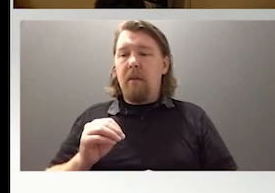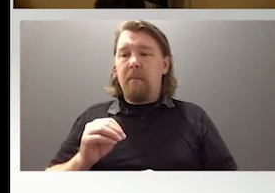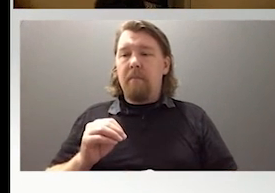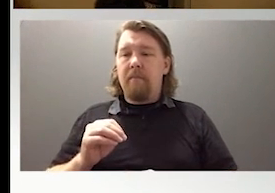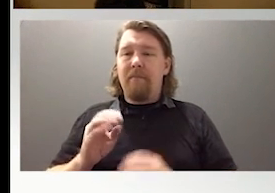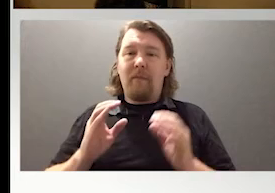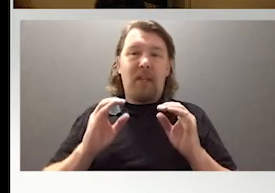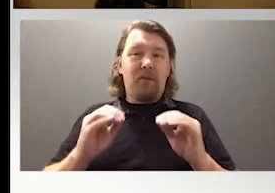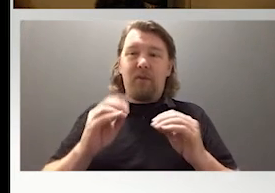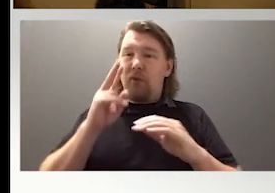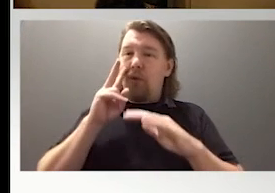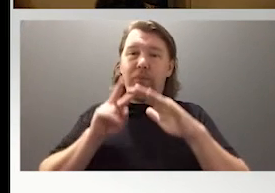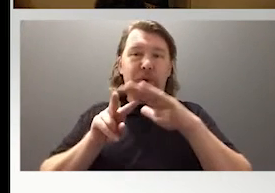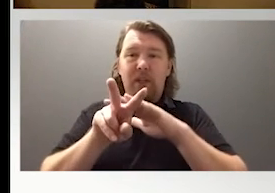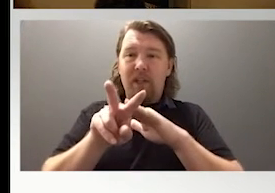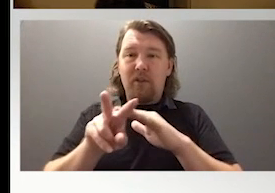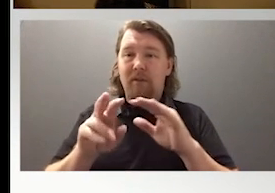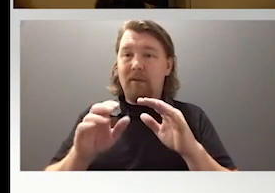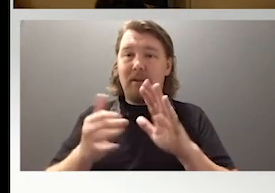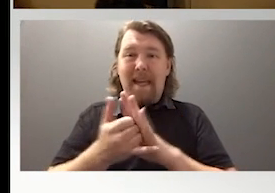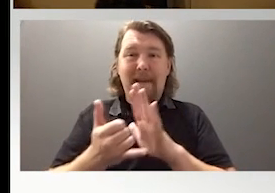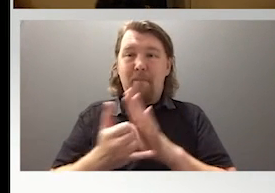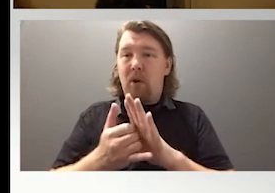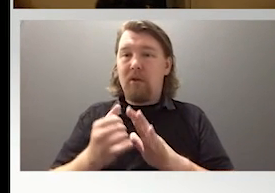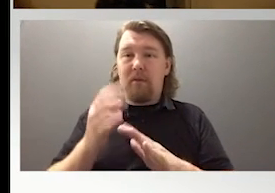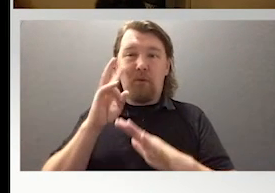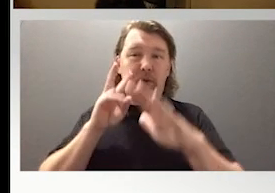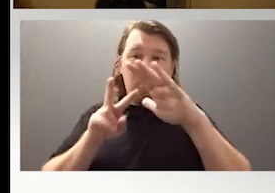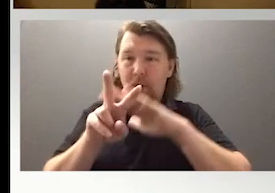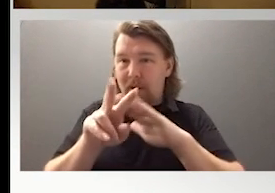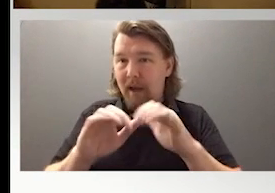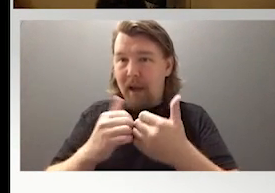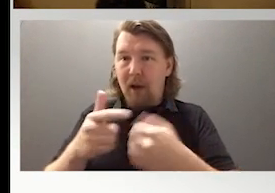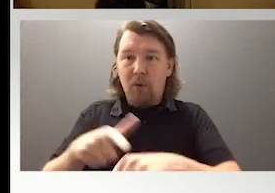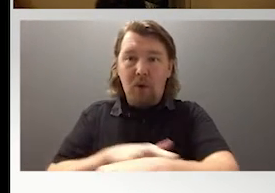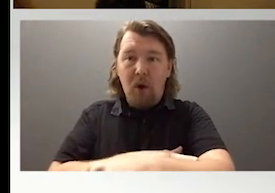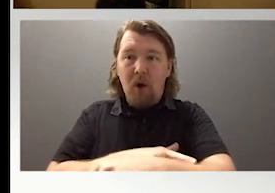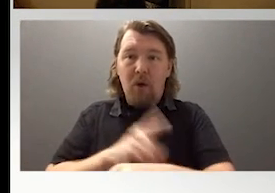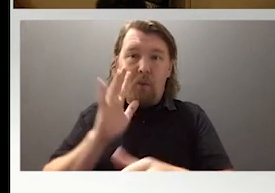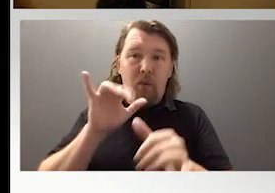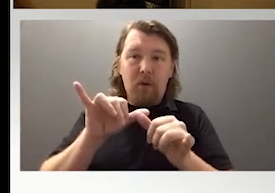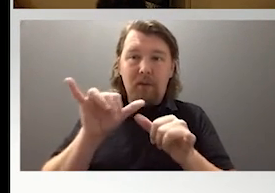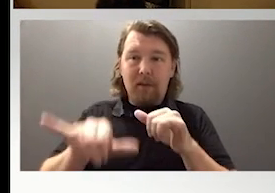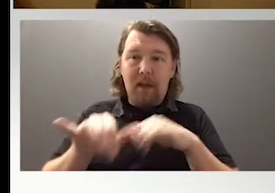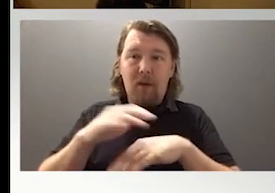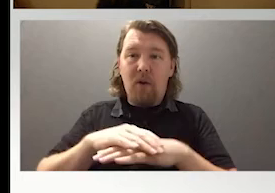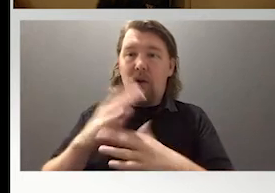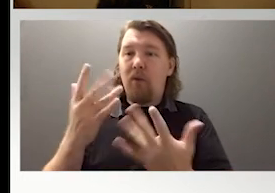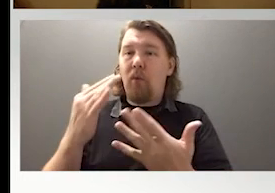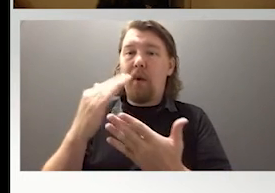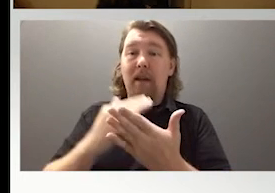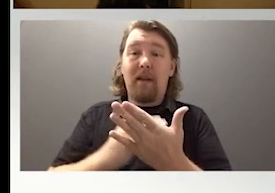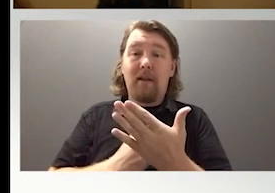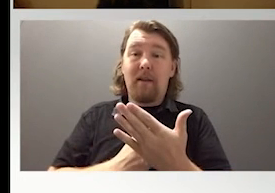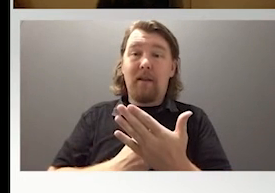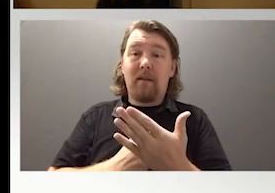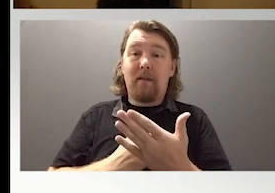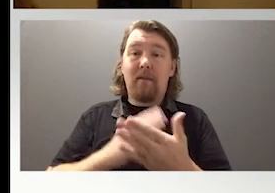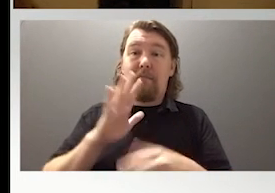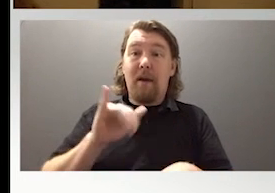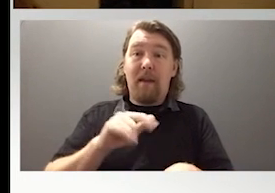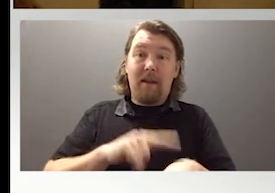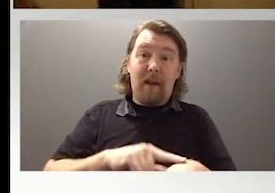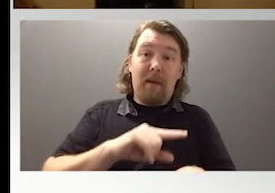There is no prediction, there's no way to predict how long someone is going to be on the waiting list from the time they're determined